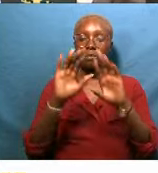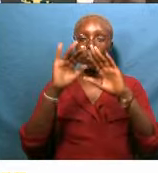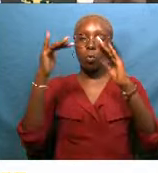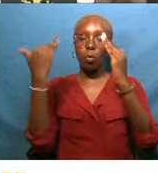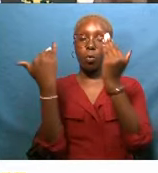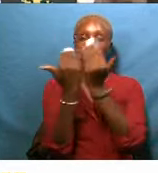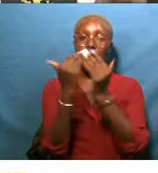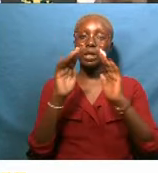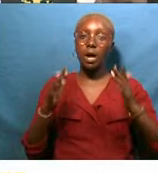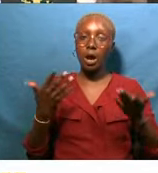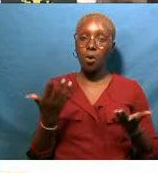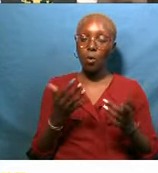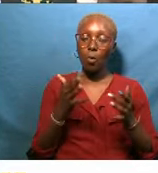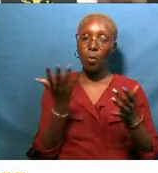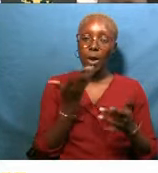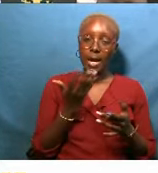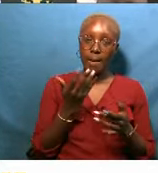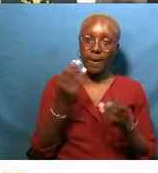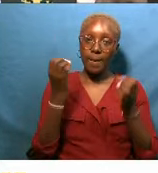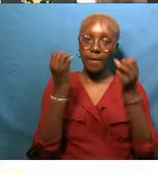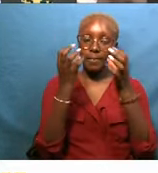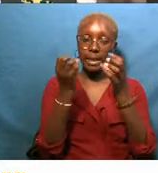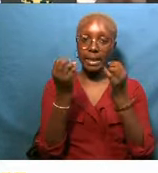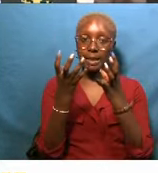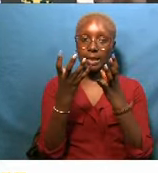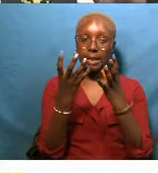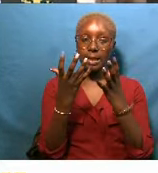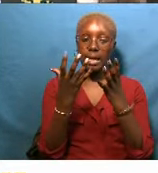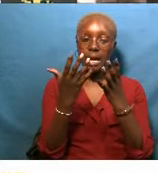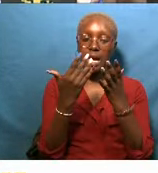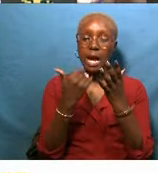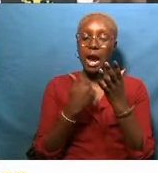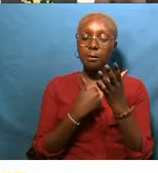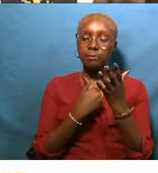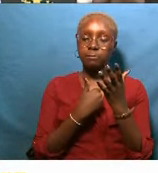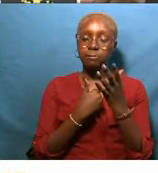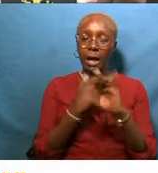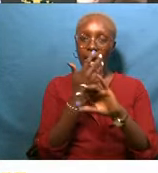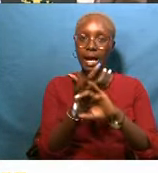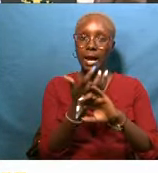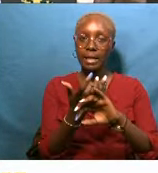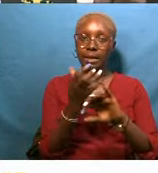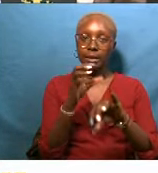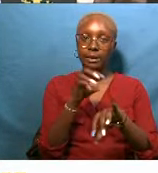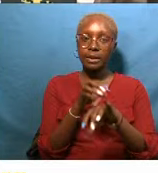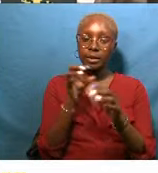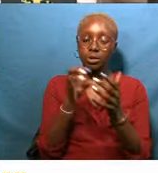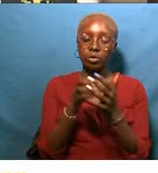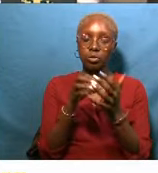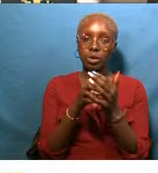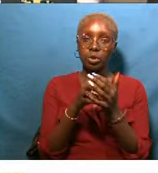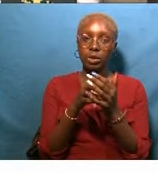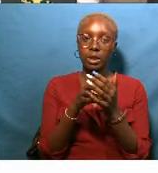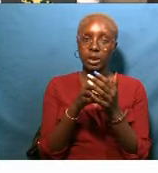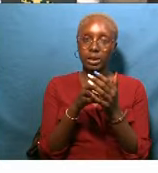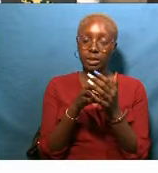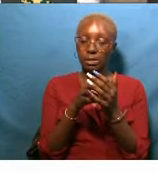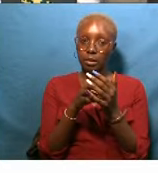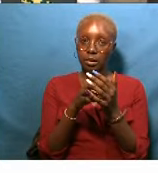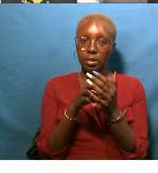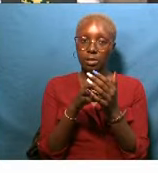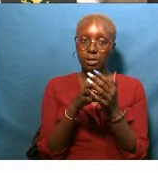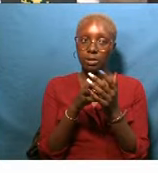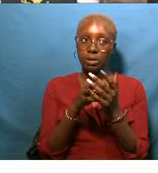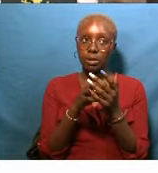many are subjected to hardships and others have more than enough and more than they need. And the